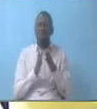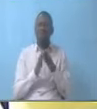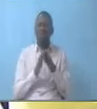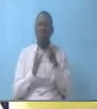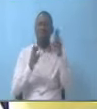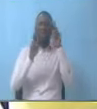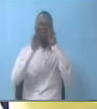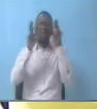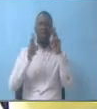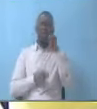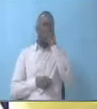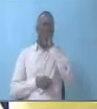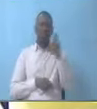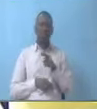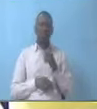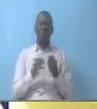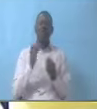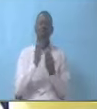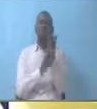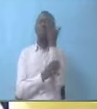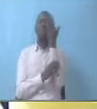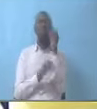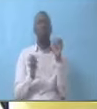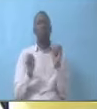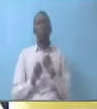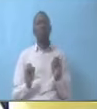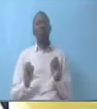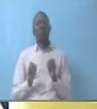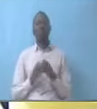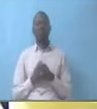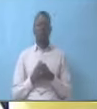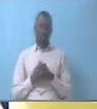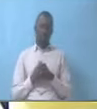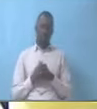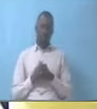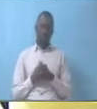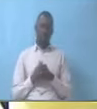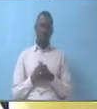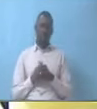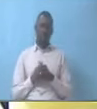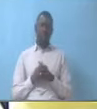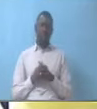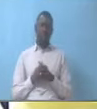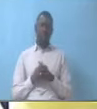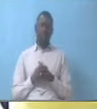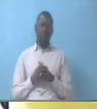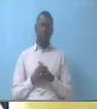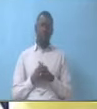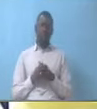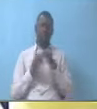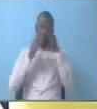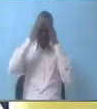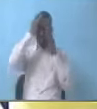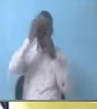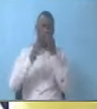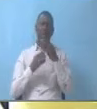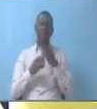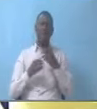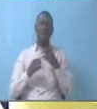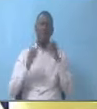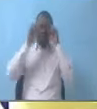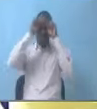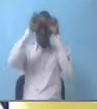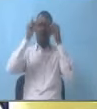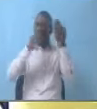how that process was stifled by several factors, key among them rampant corruption across most sectors